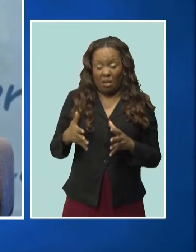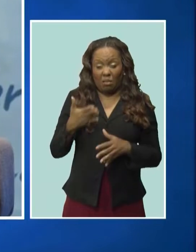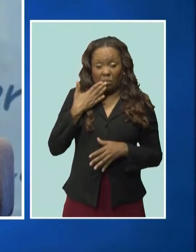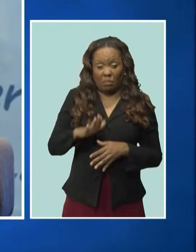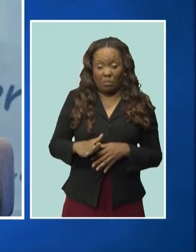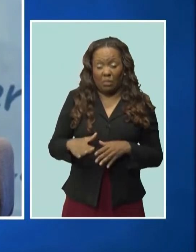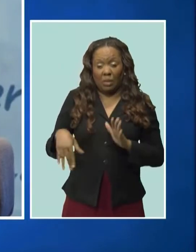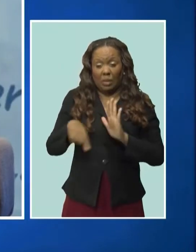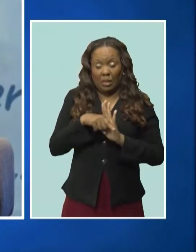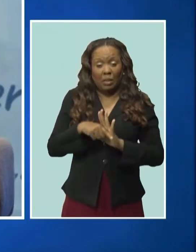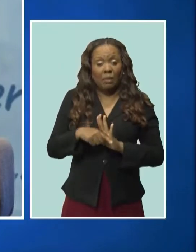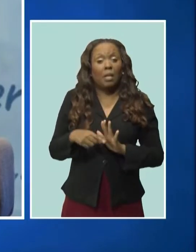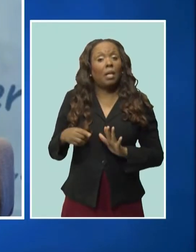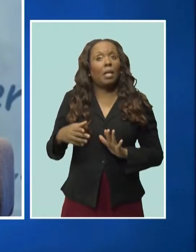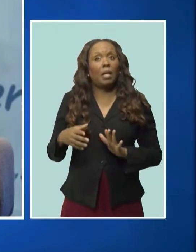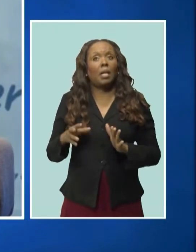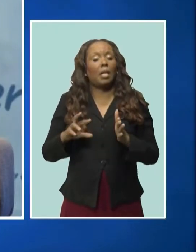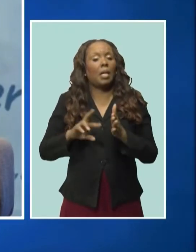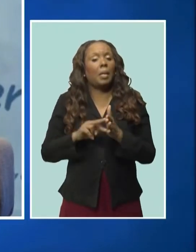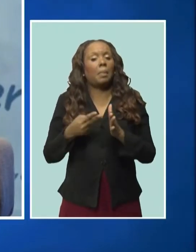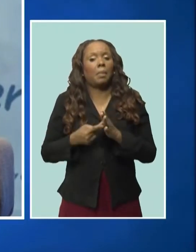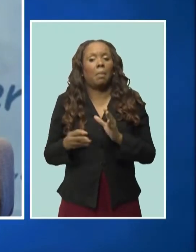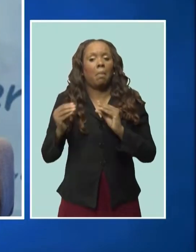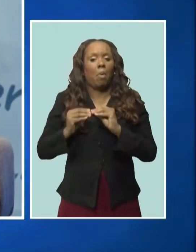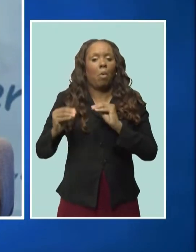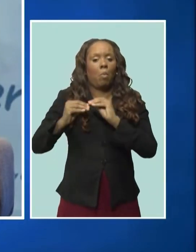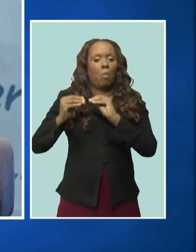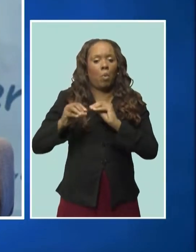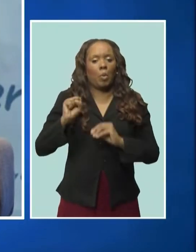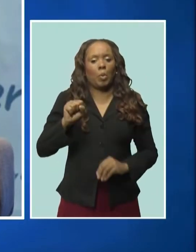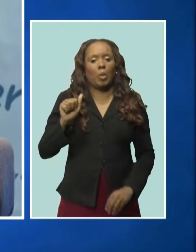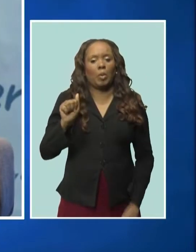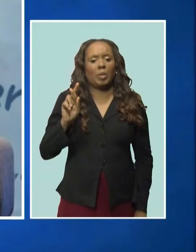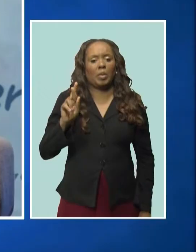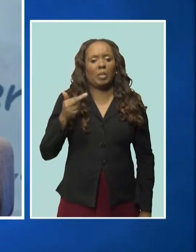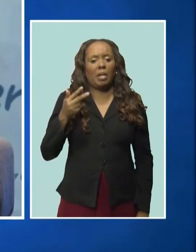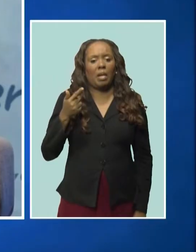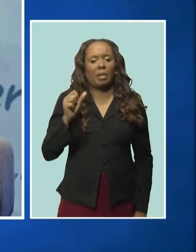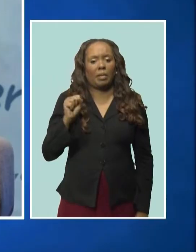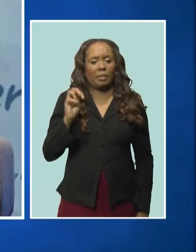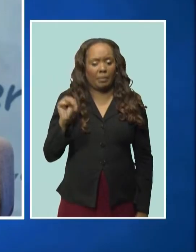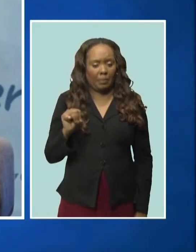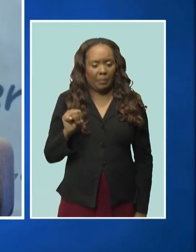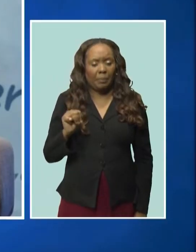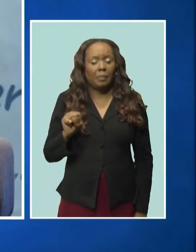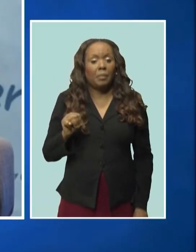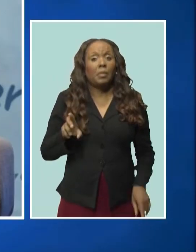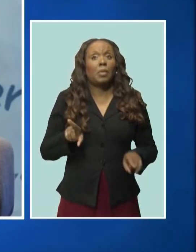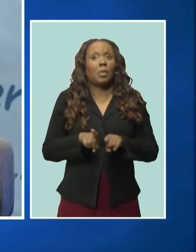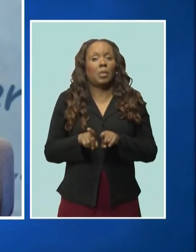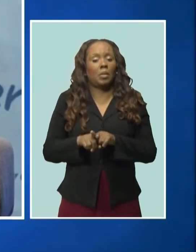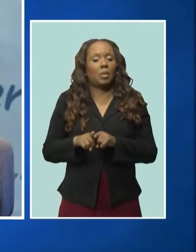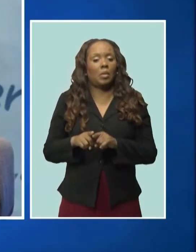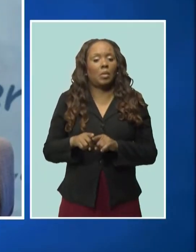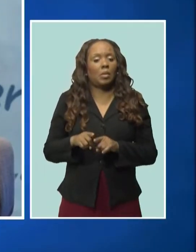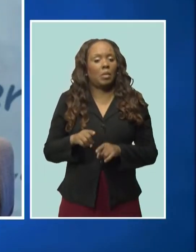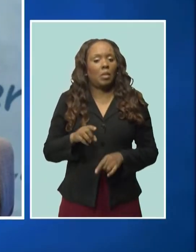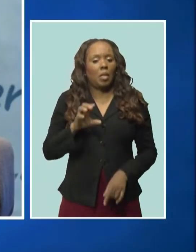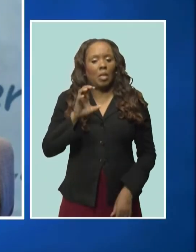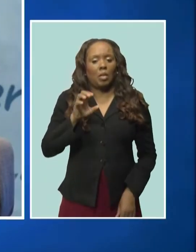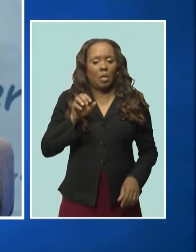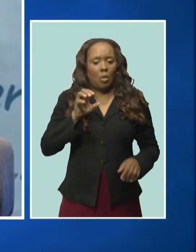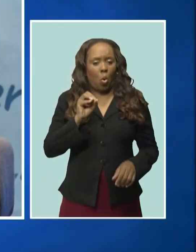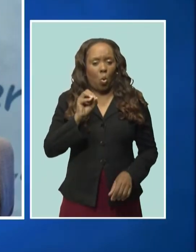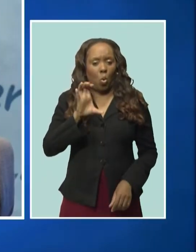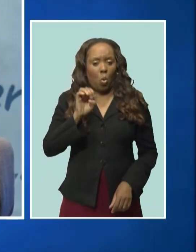fueling sargassum growth. In addition, there are some subtle changes taking place in ocean circulation, which